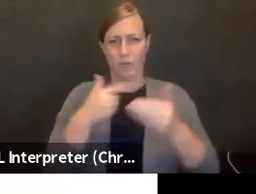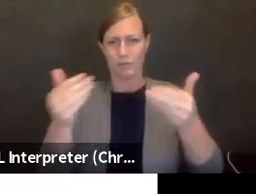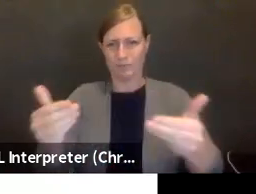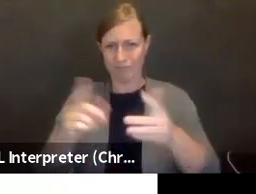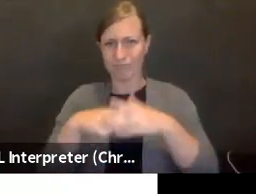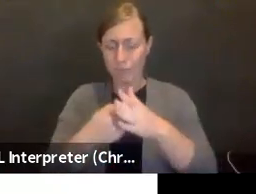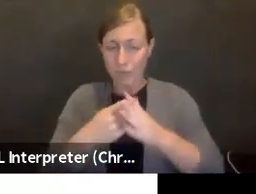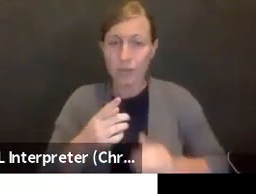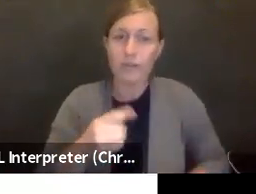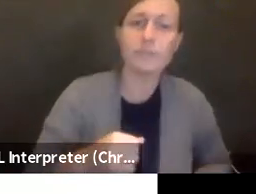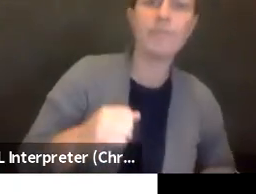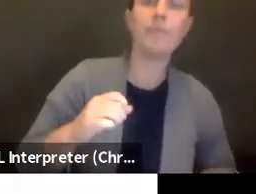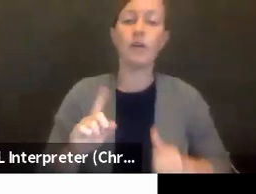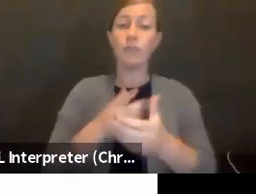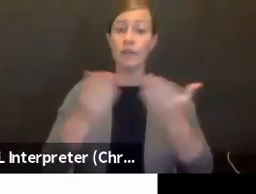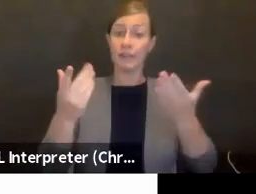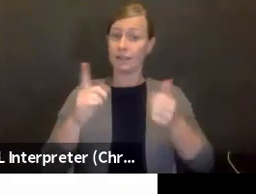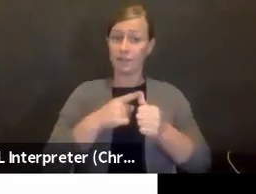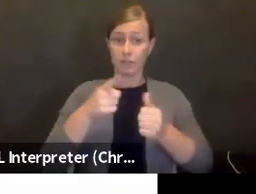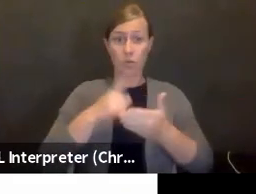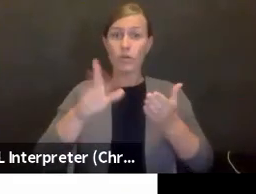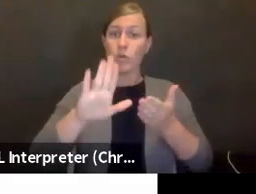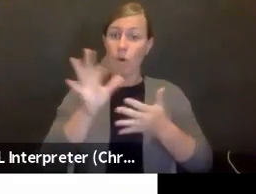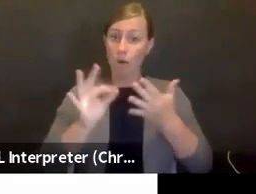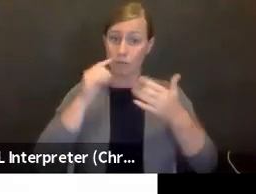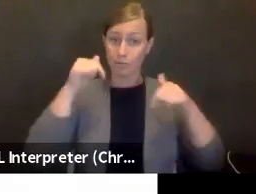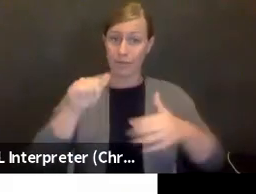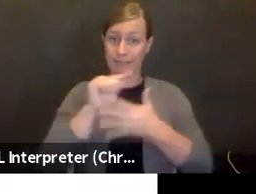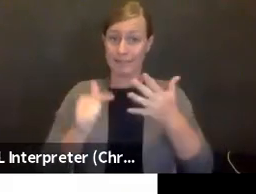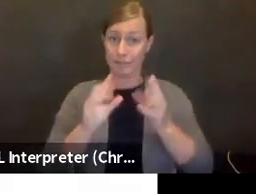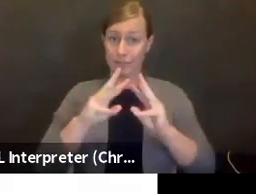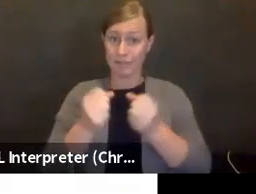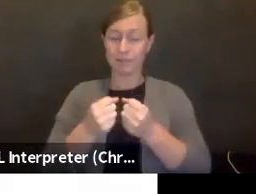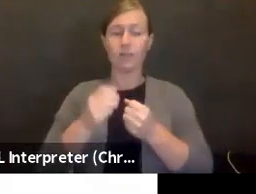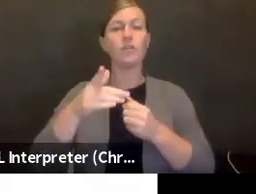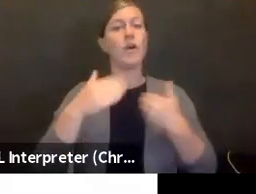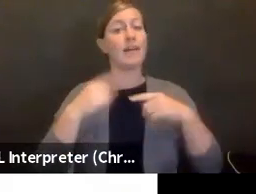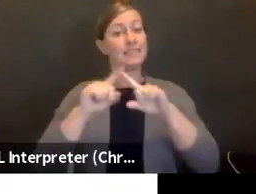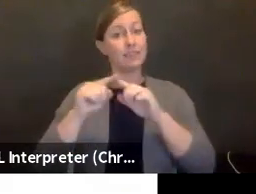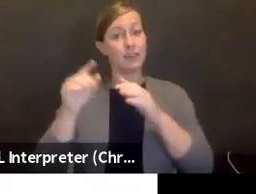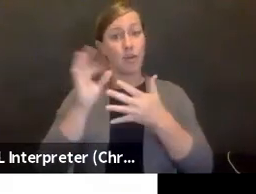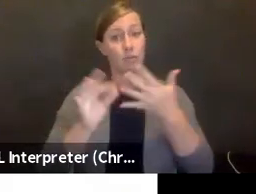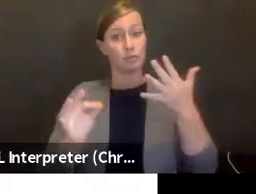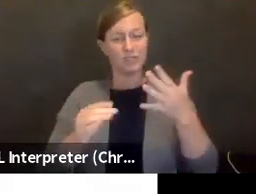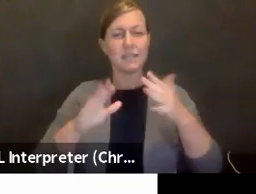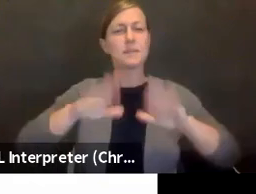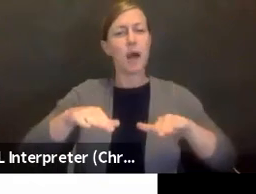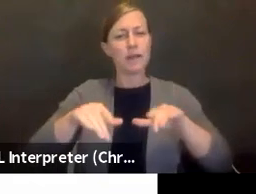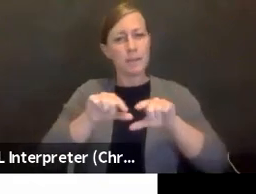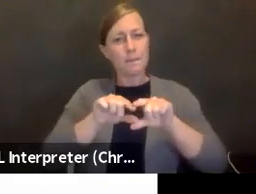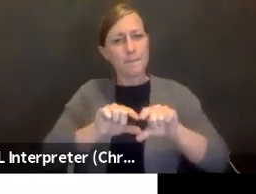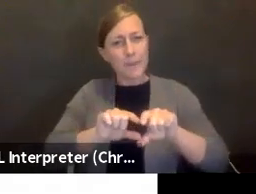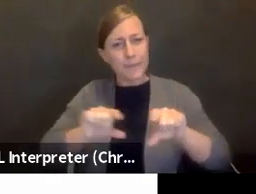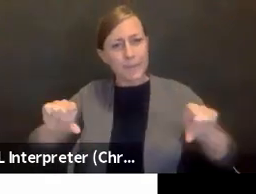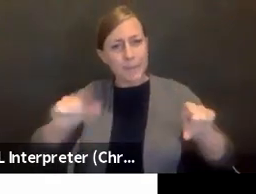what are your options within this series? Your options are at the bottom of your screen. You'll notice that you have audio settings where